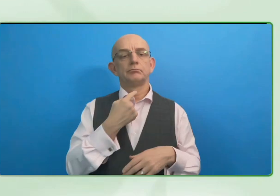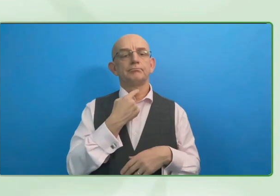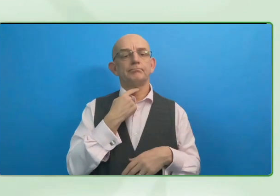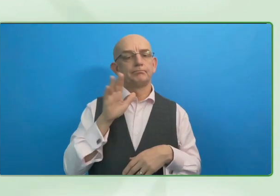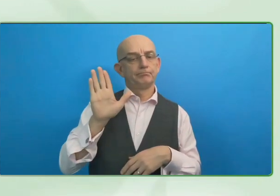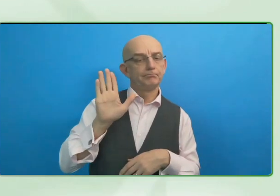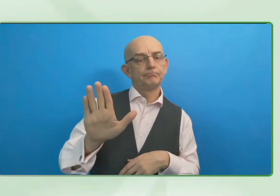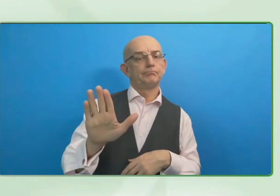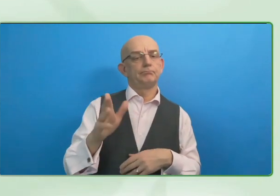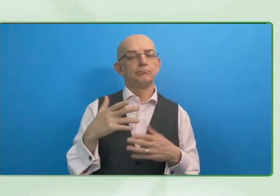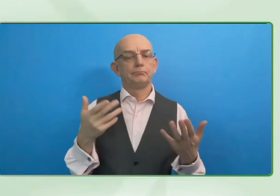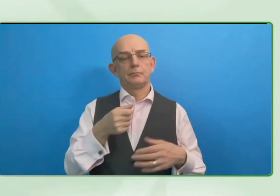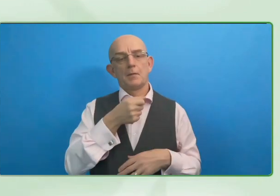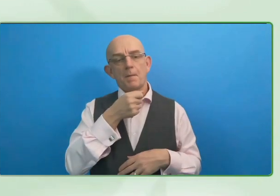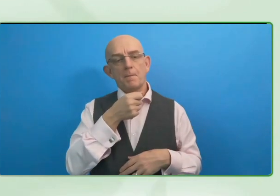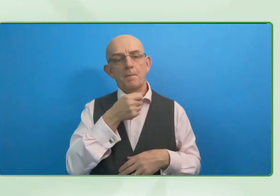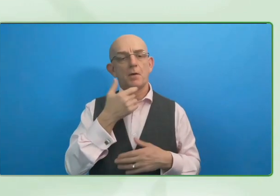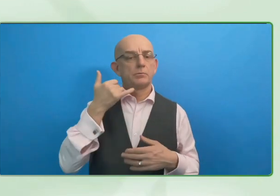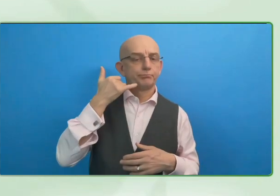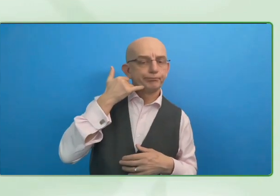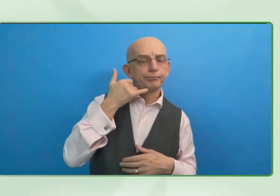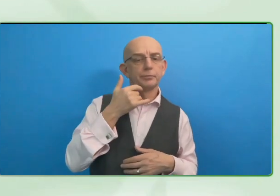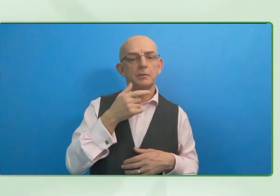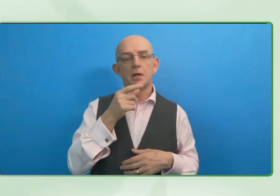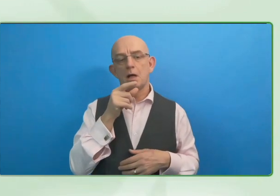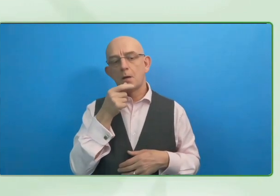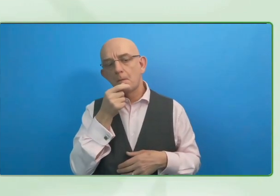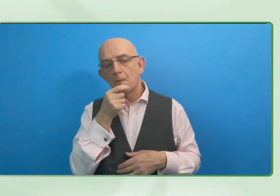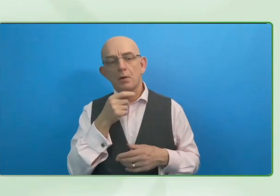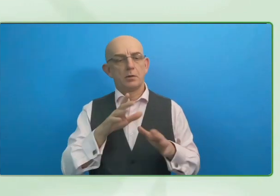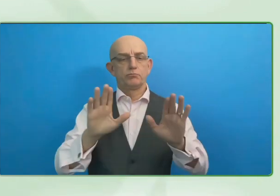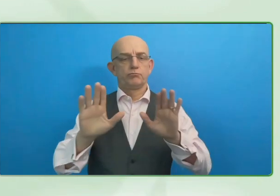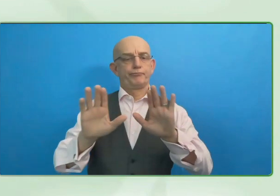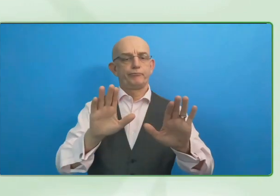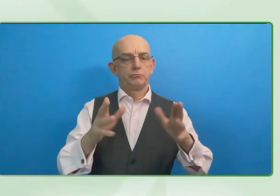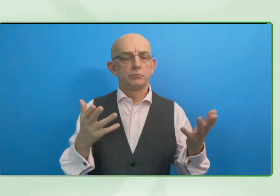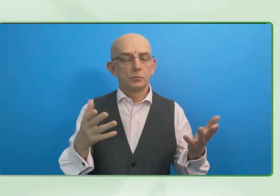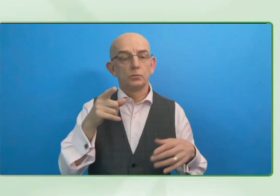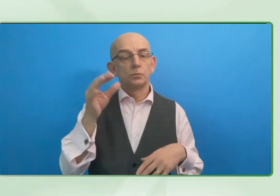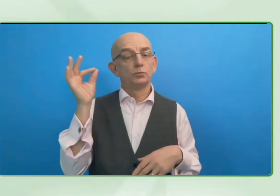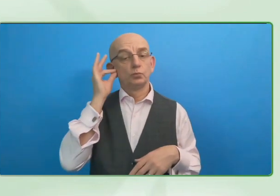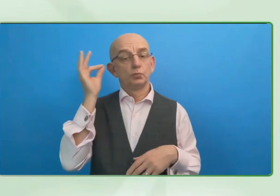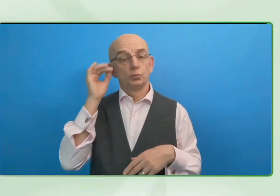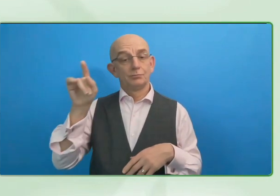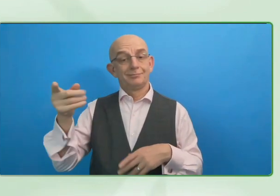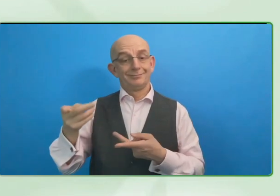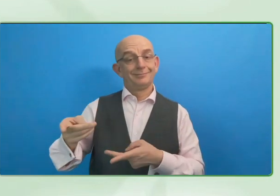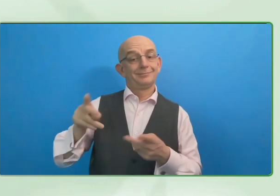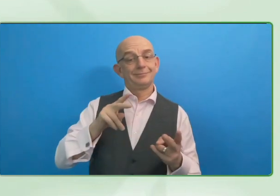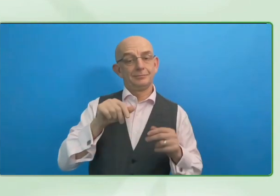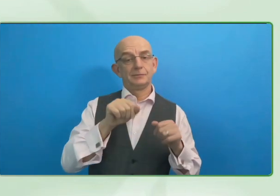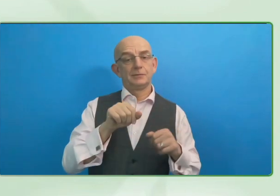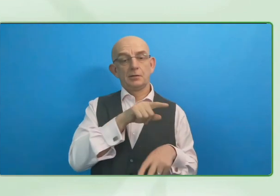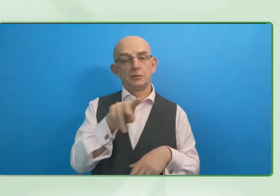is responding, they can read in their device, where they have our solution. So